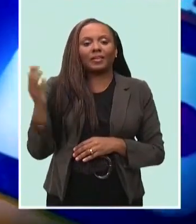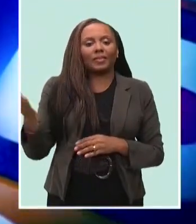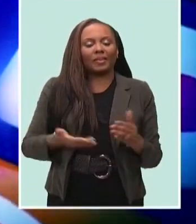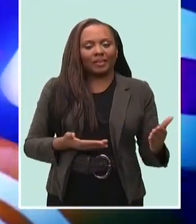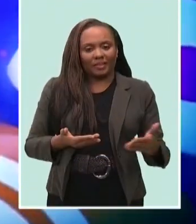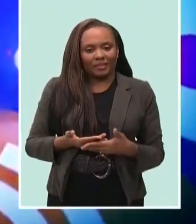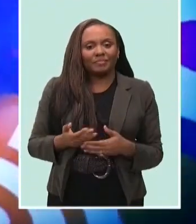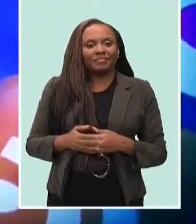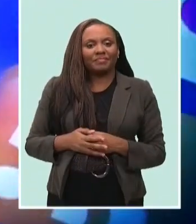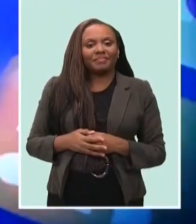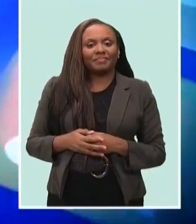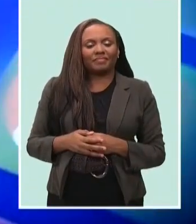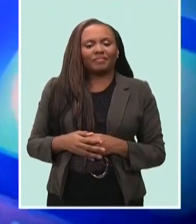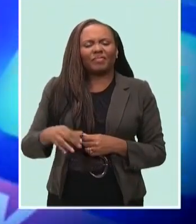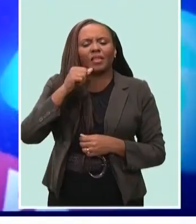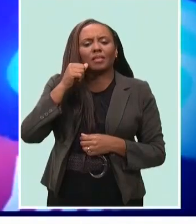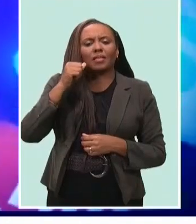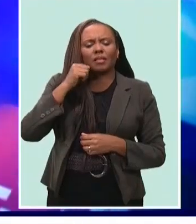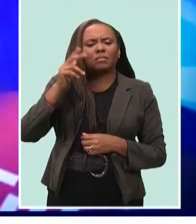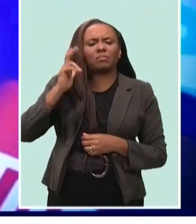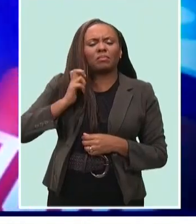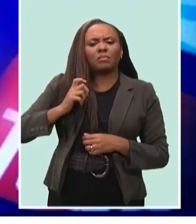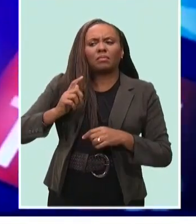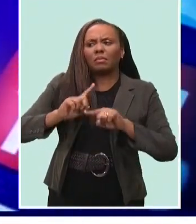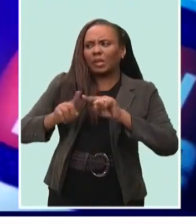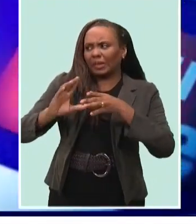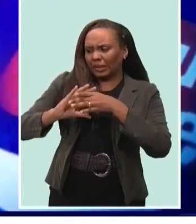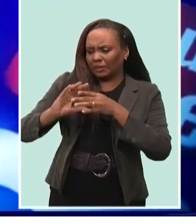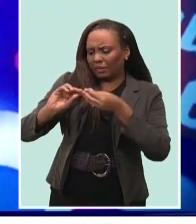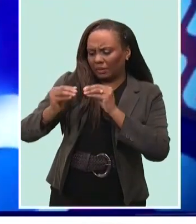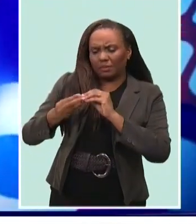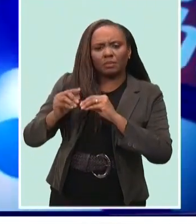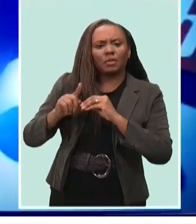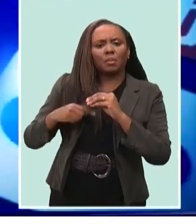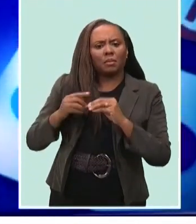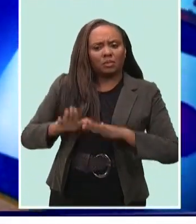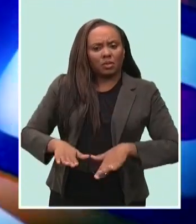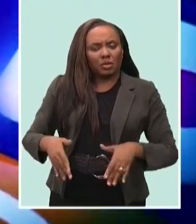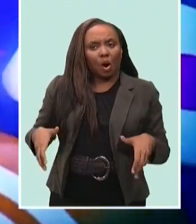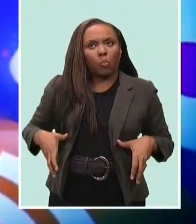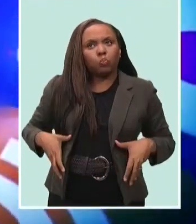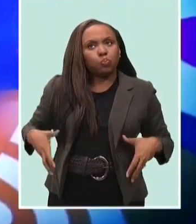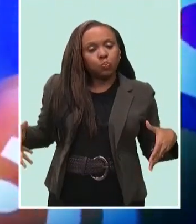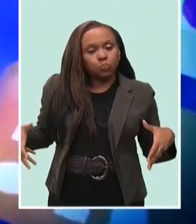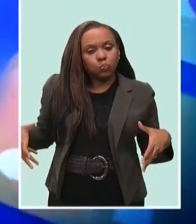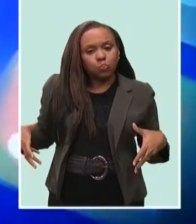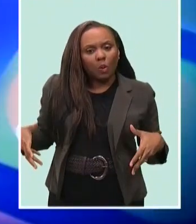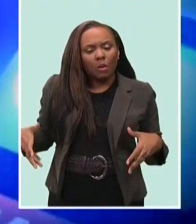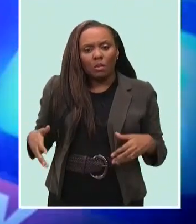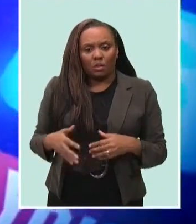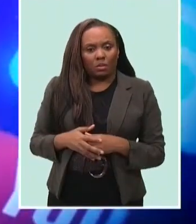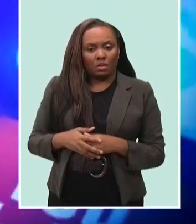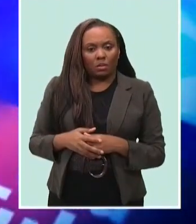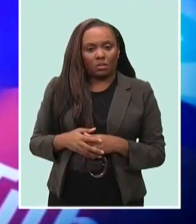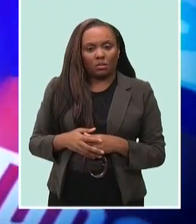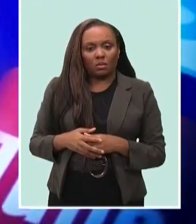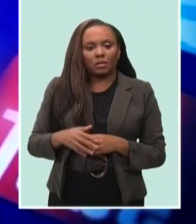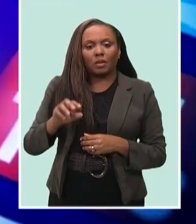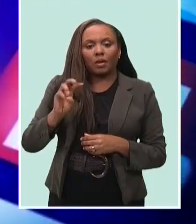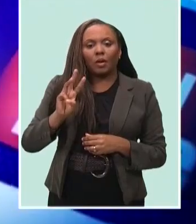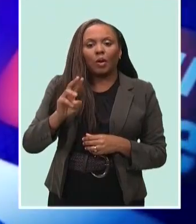What's Trending. Now, yesterday we heard some alarming figures about obesity, especially among children. Well, as Whitney